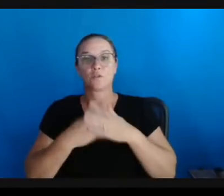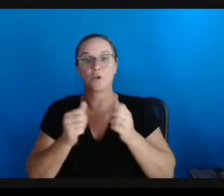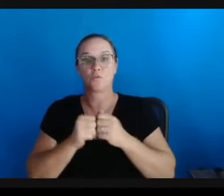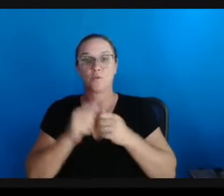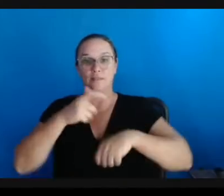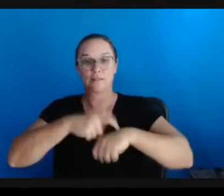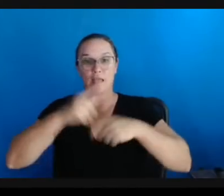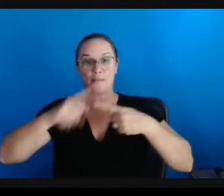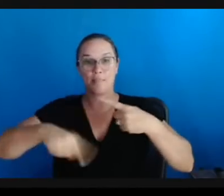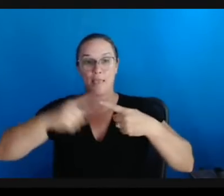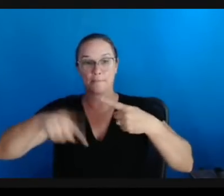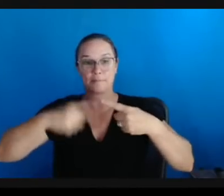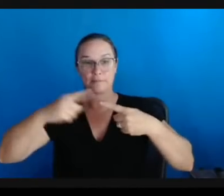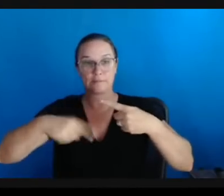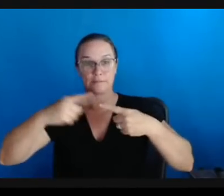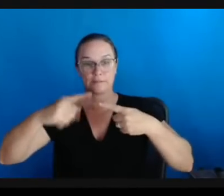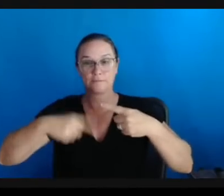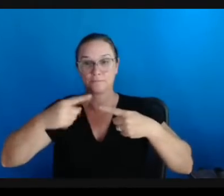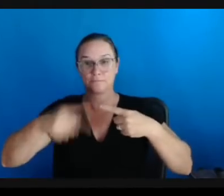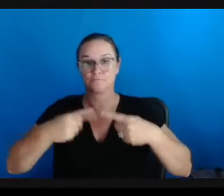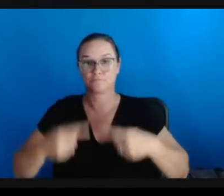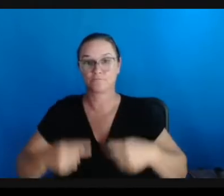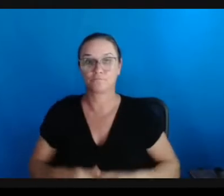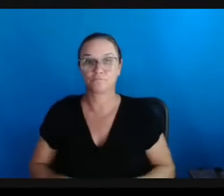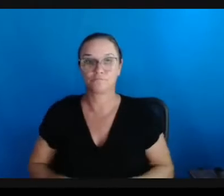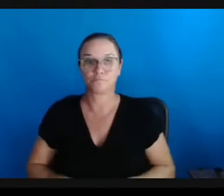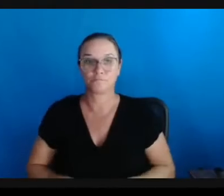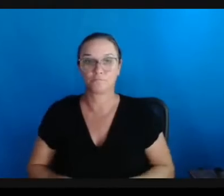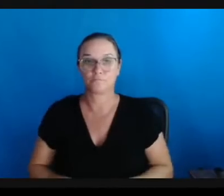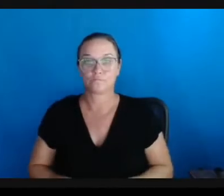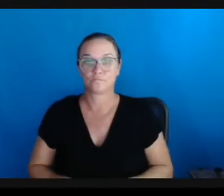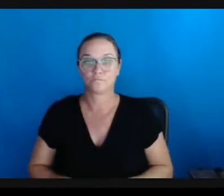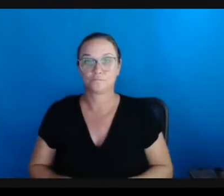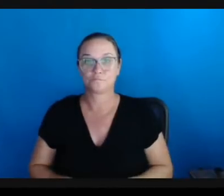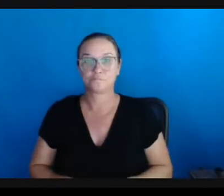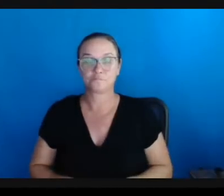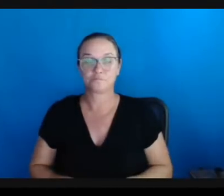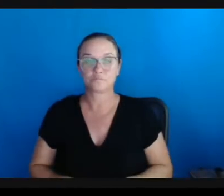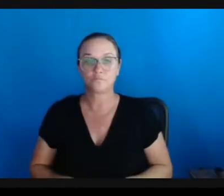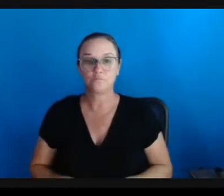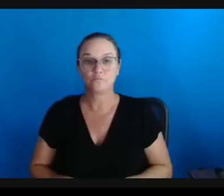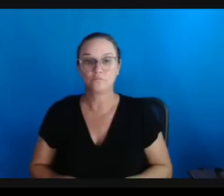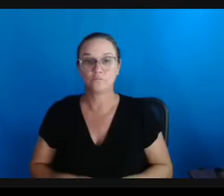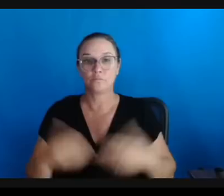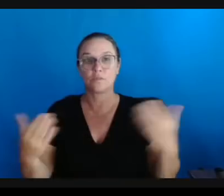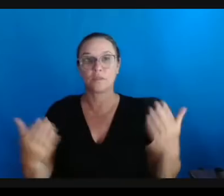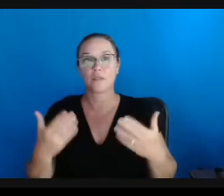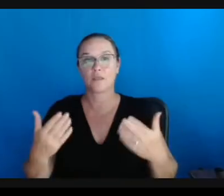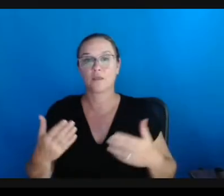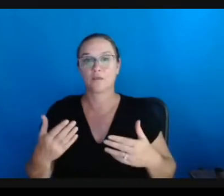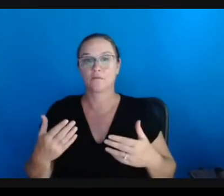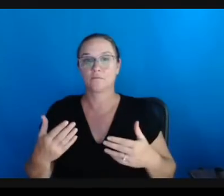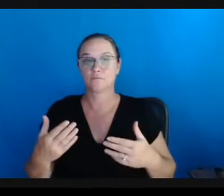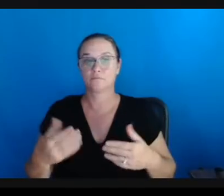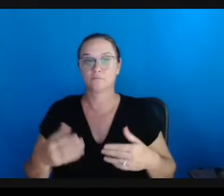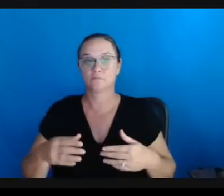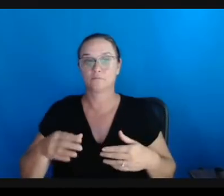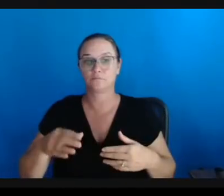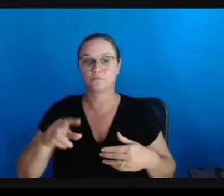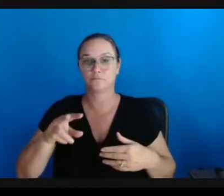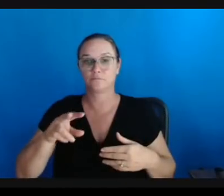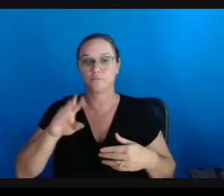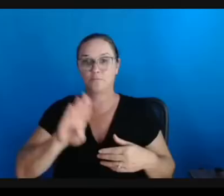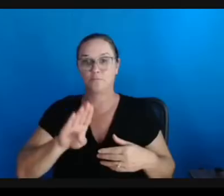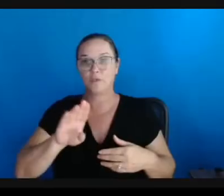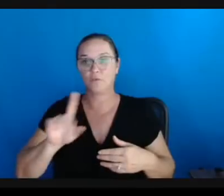time-lapse camera shots here, animations. So here is our B1 camera. And